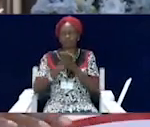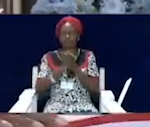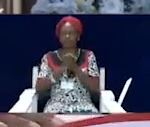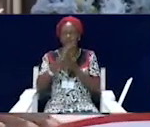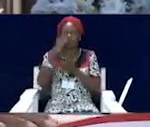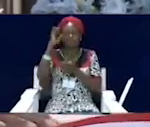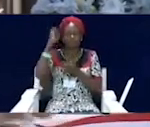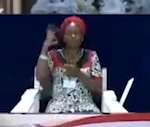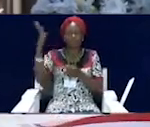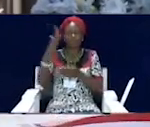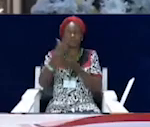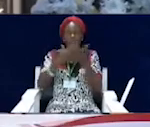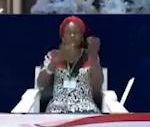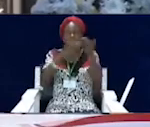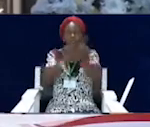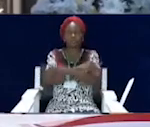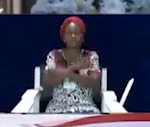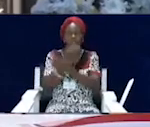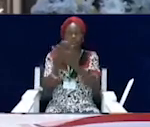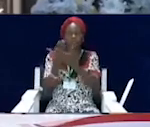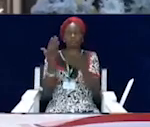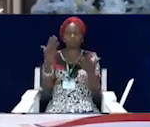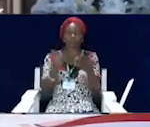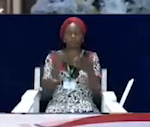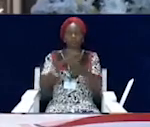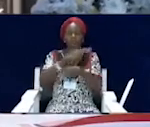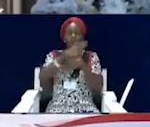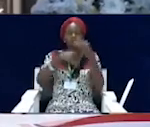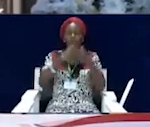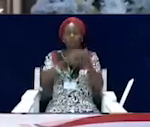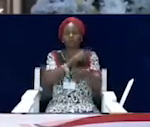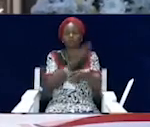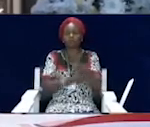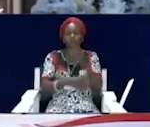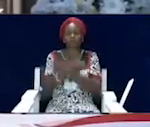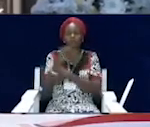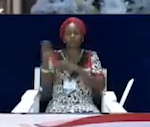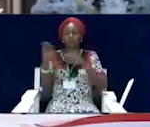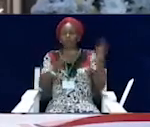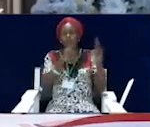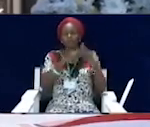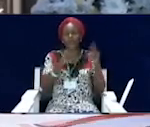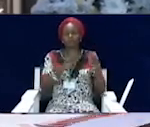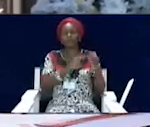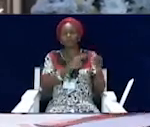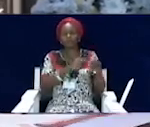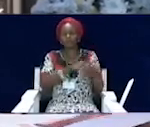some days ago, and the Almighty God moved very mightily,